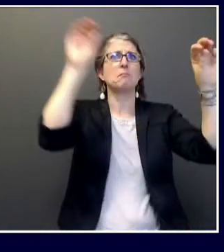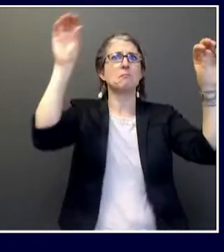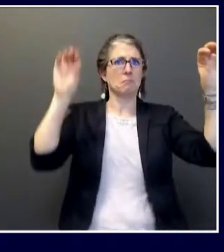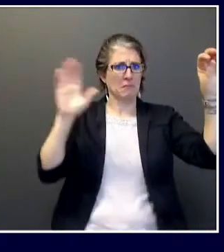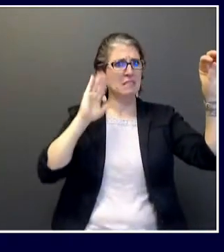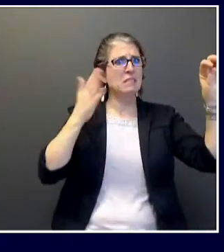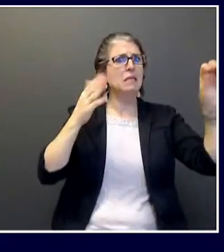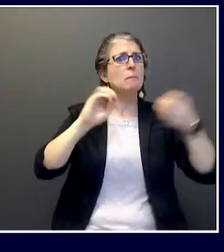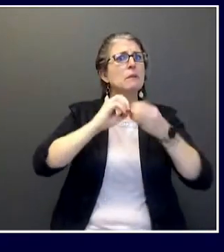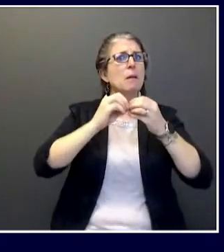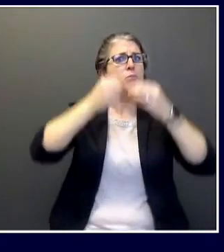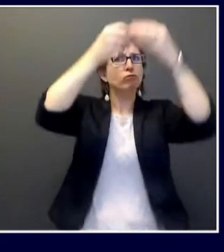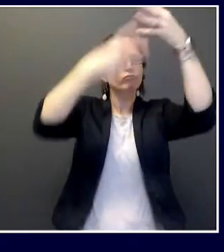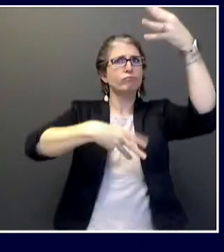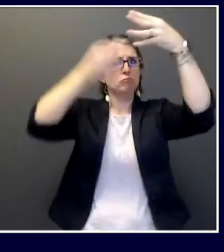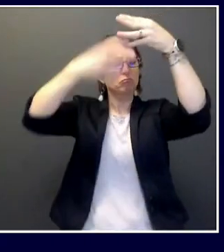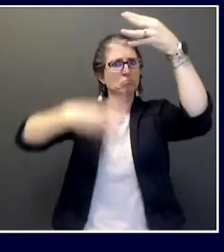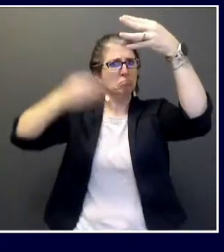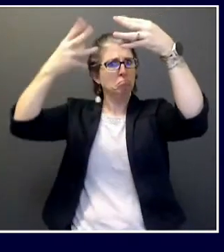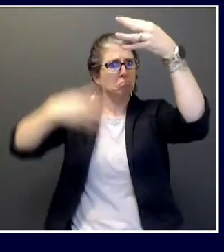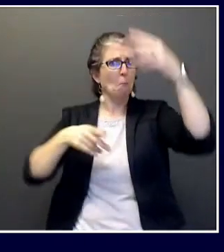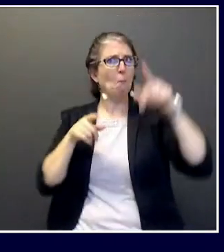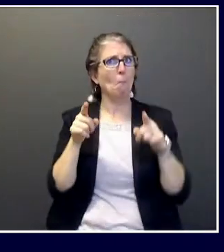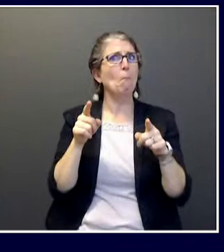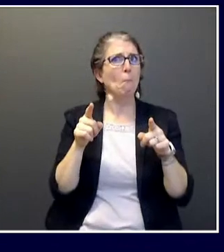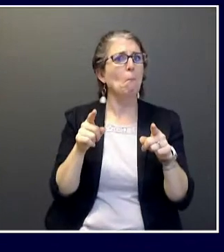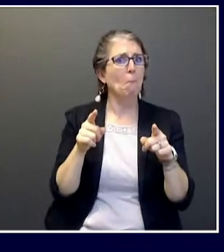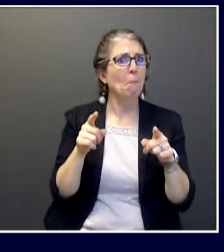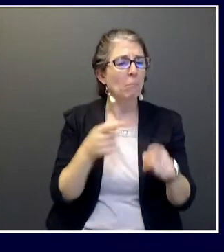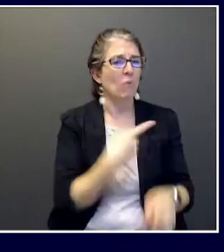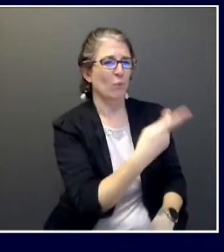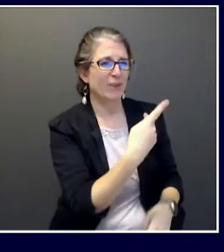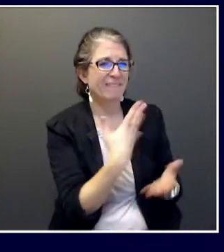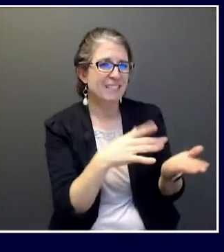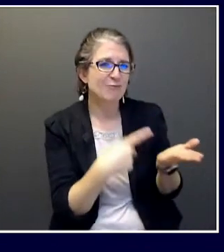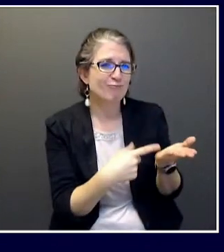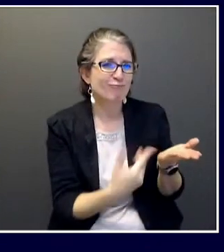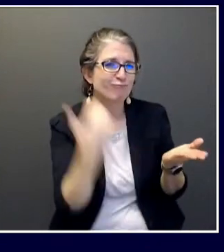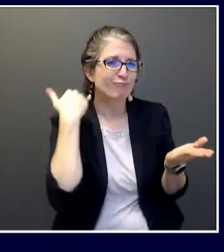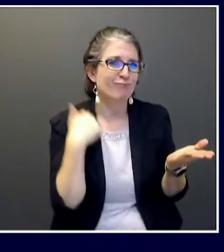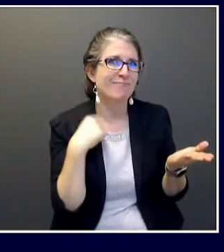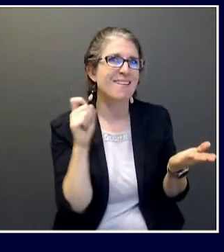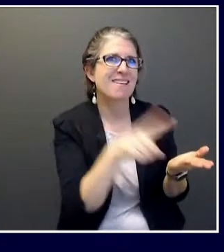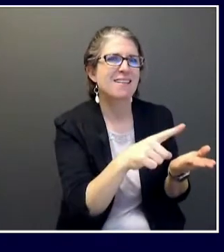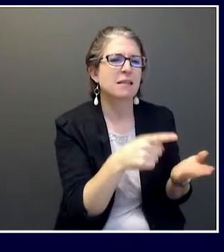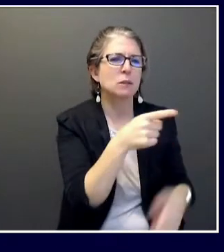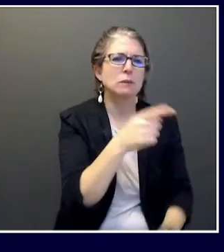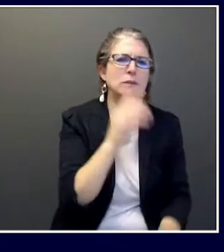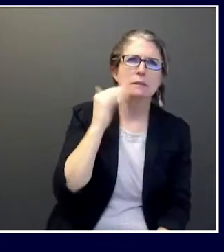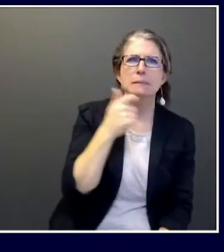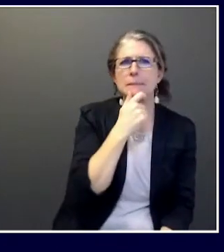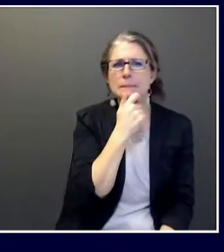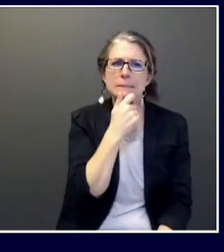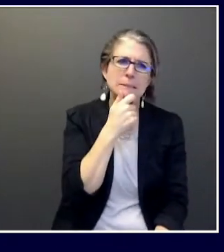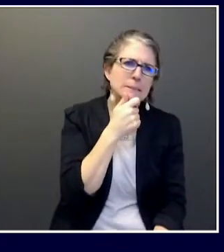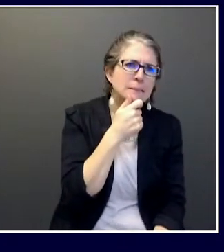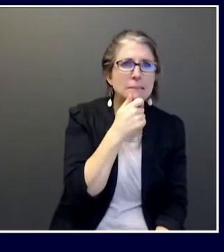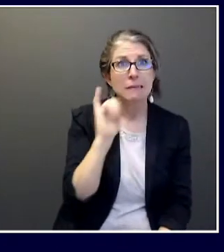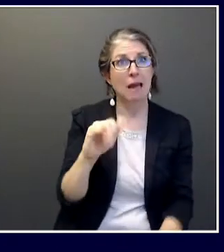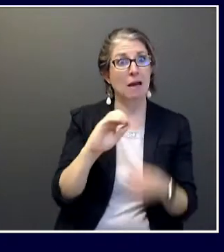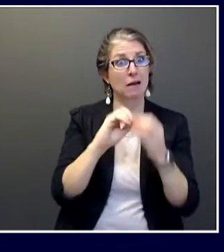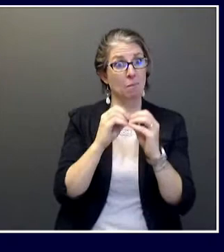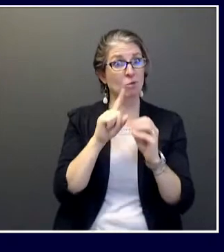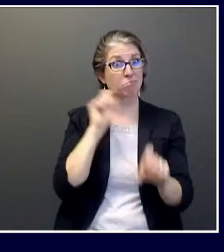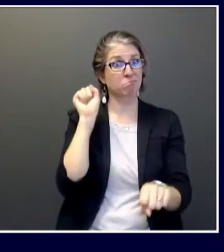this in the past, one of kind of the limiting factors has been the, I guess, population size. When we talk about, 15